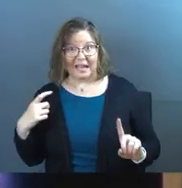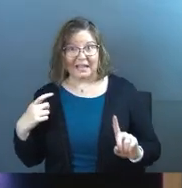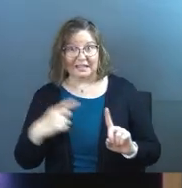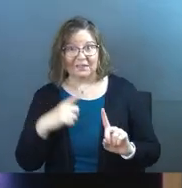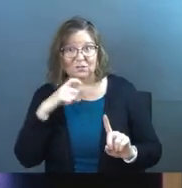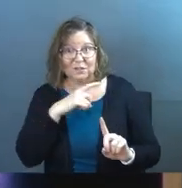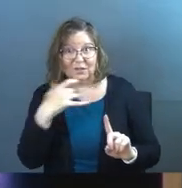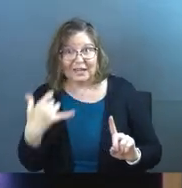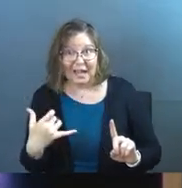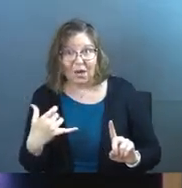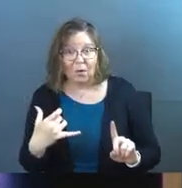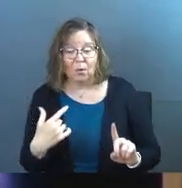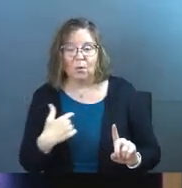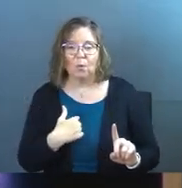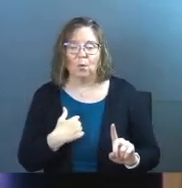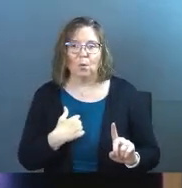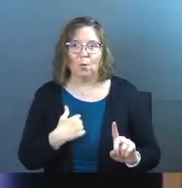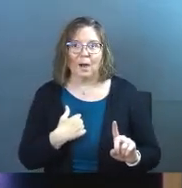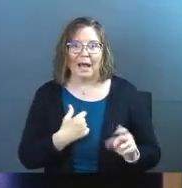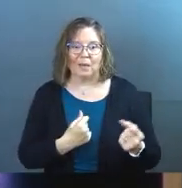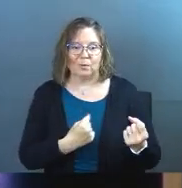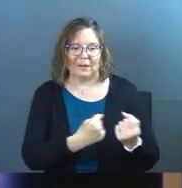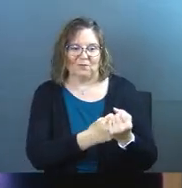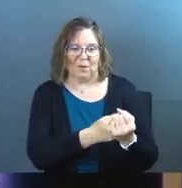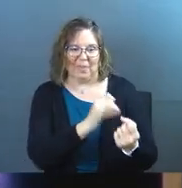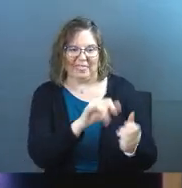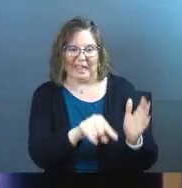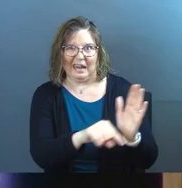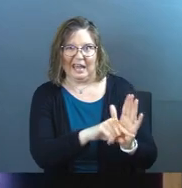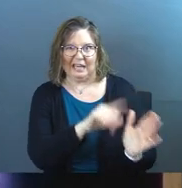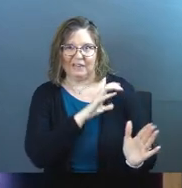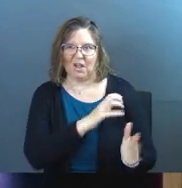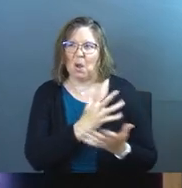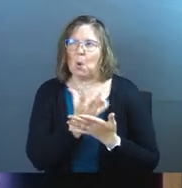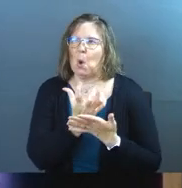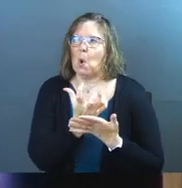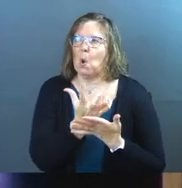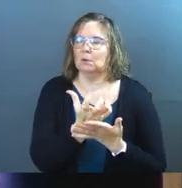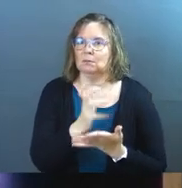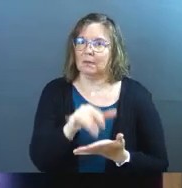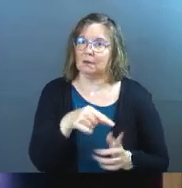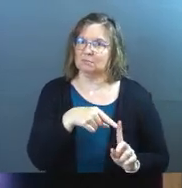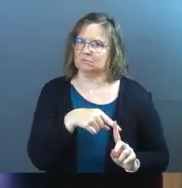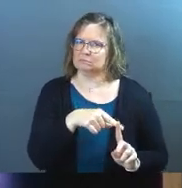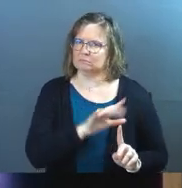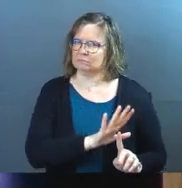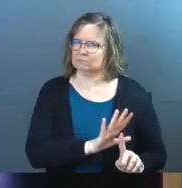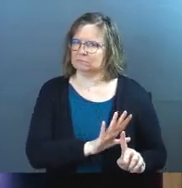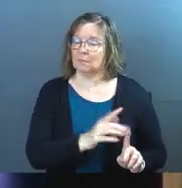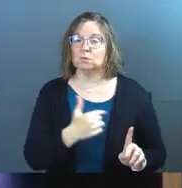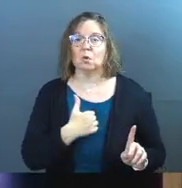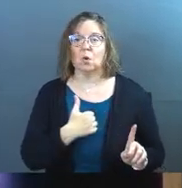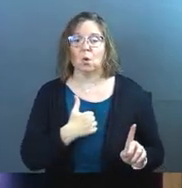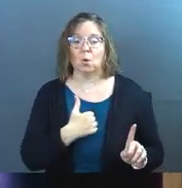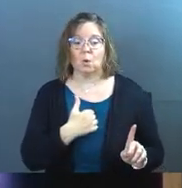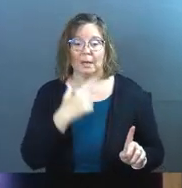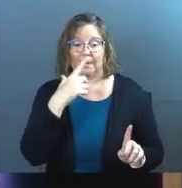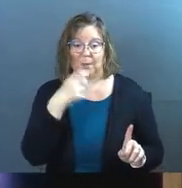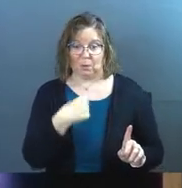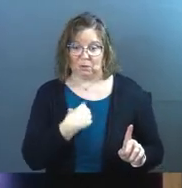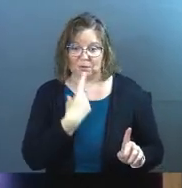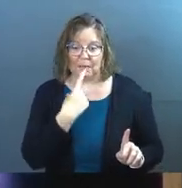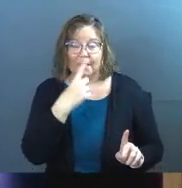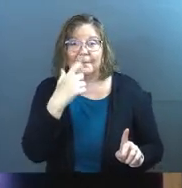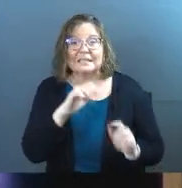did, I would reinforce that negative character in you. And so I just have, because of what